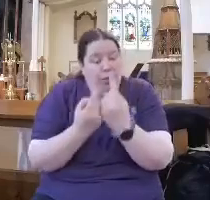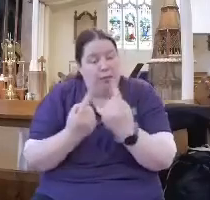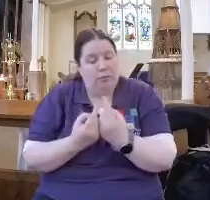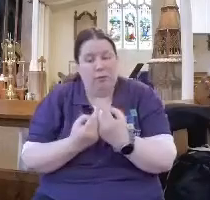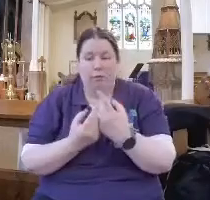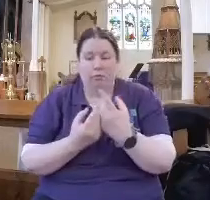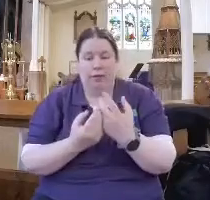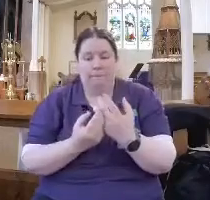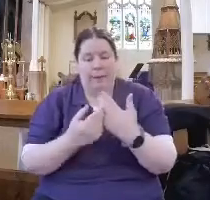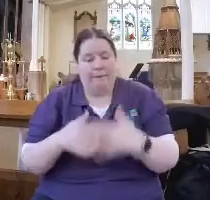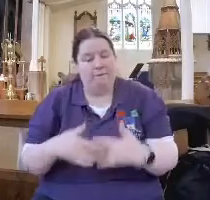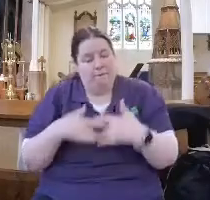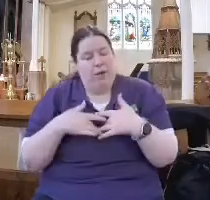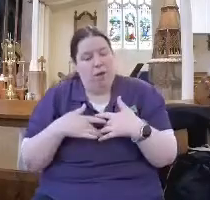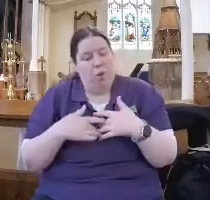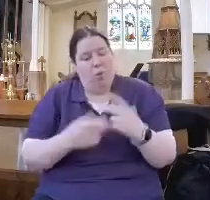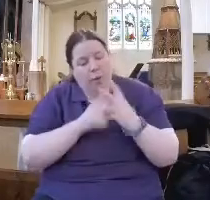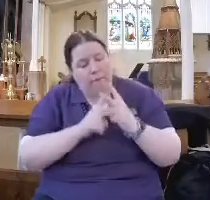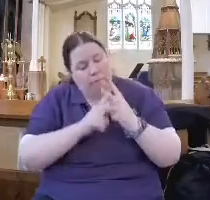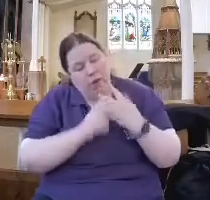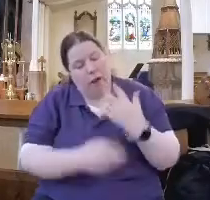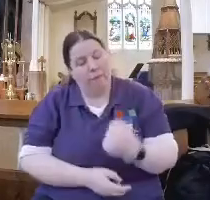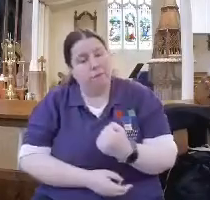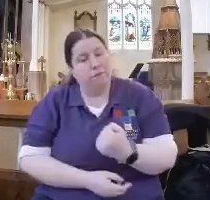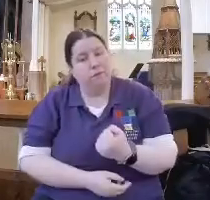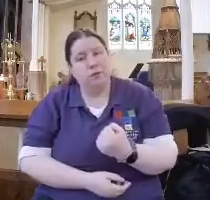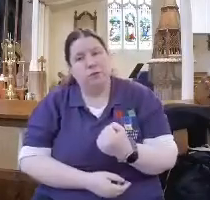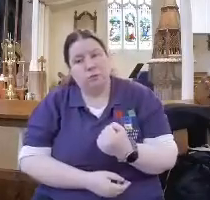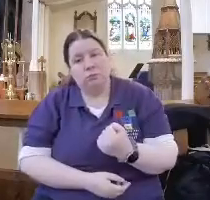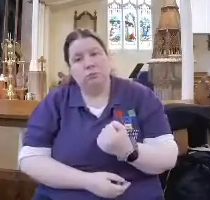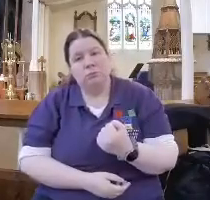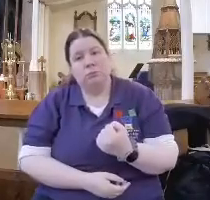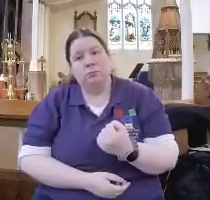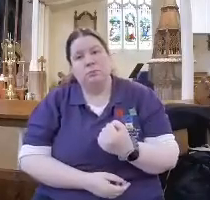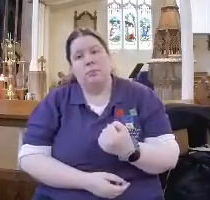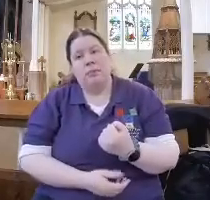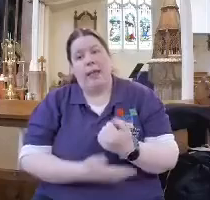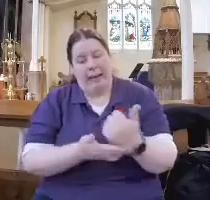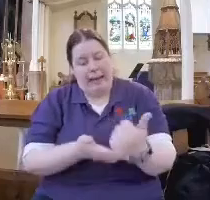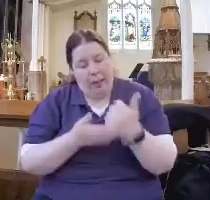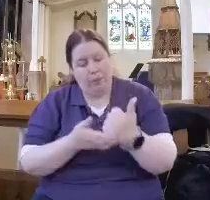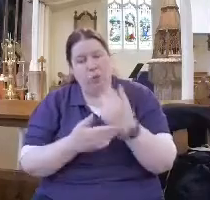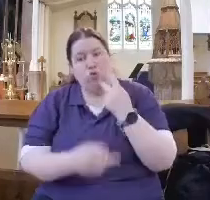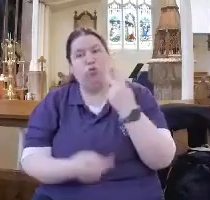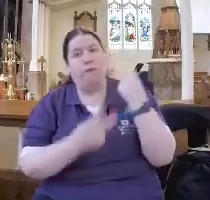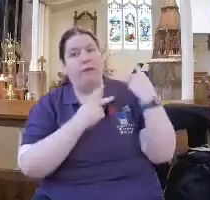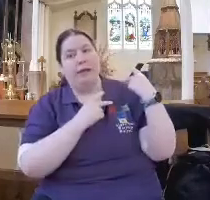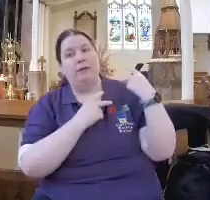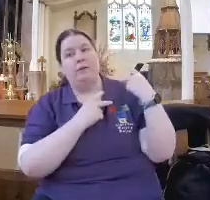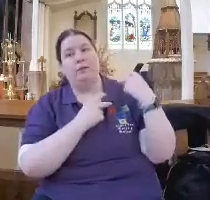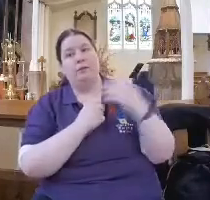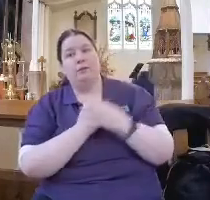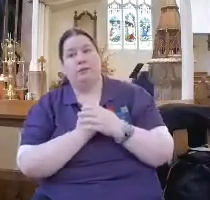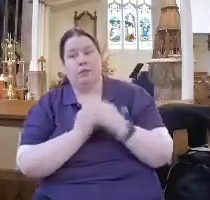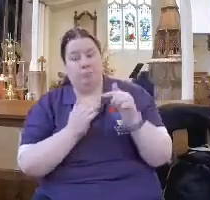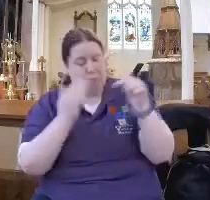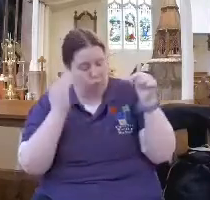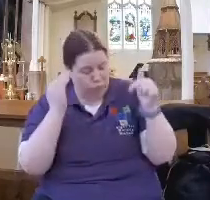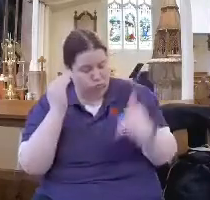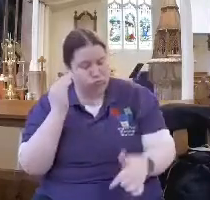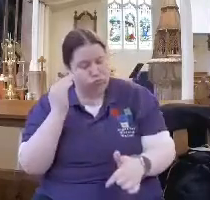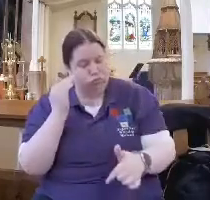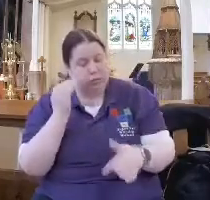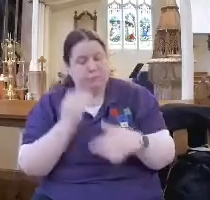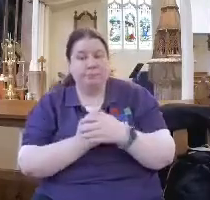as far as words and prayers and hymns are concerned, it allows you to reflect on them and to dig deeper into them and to get more familiar with